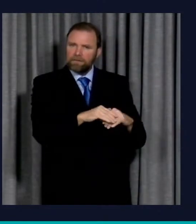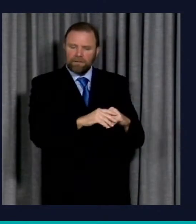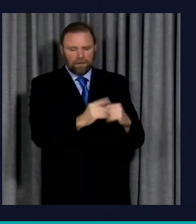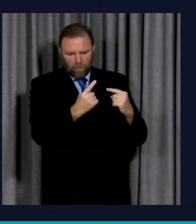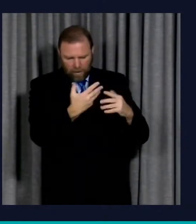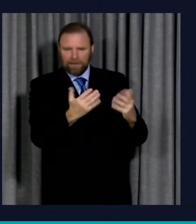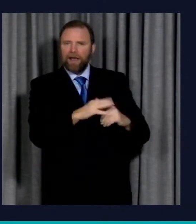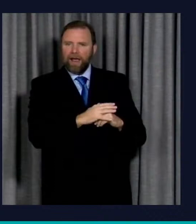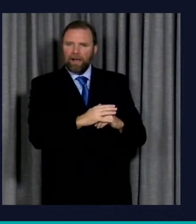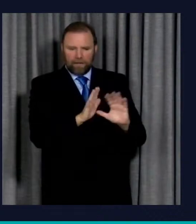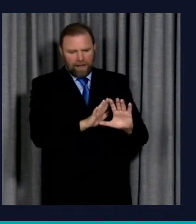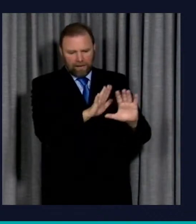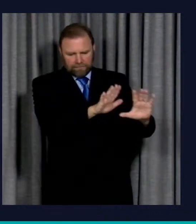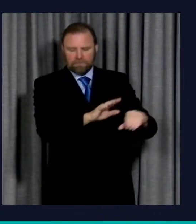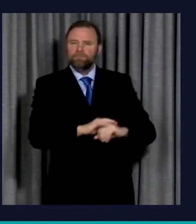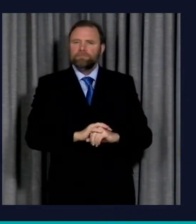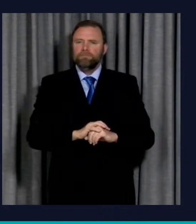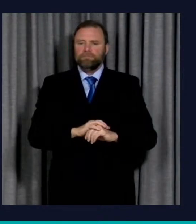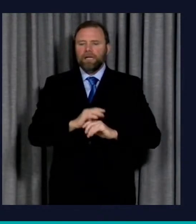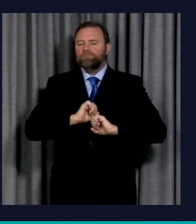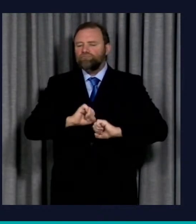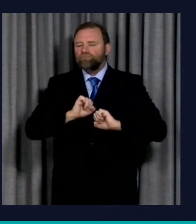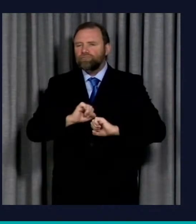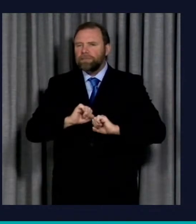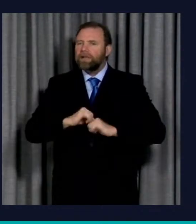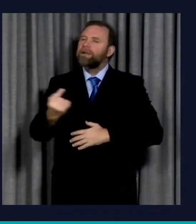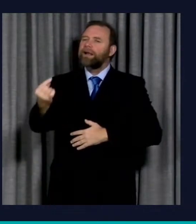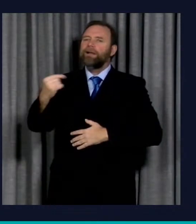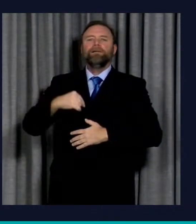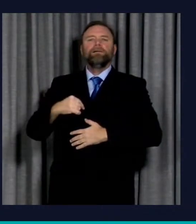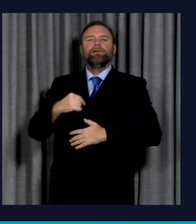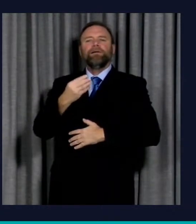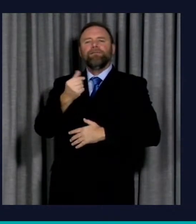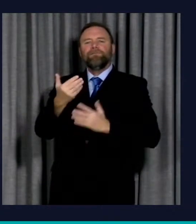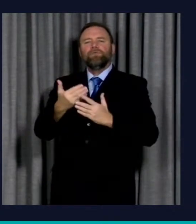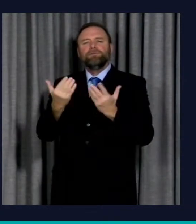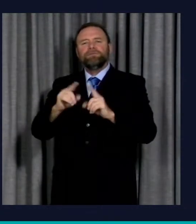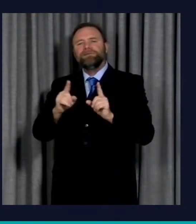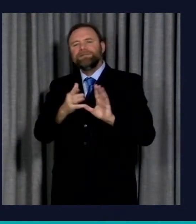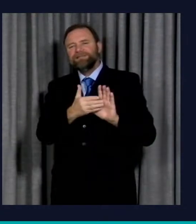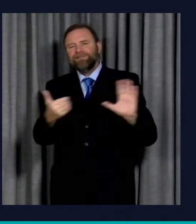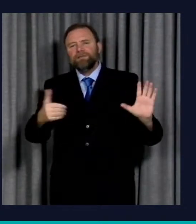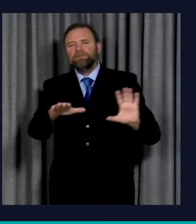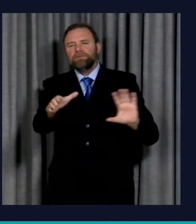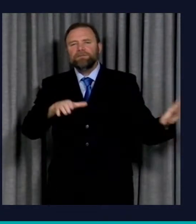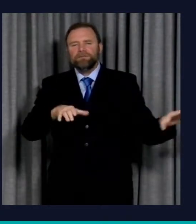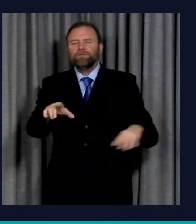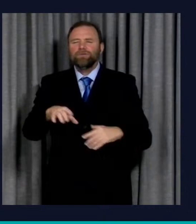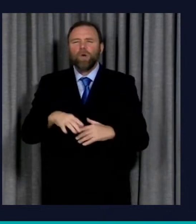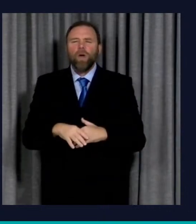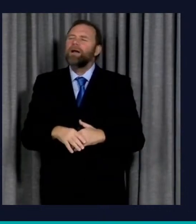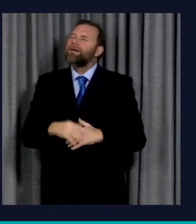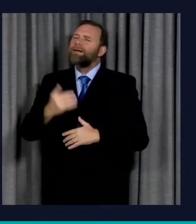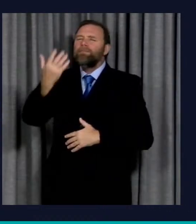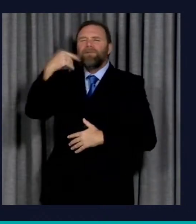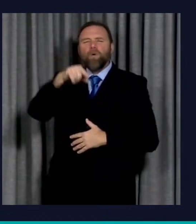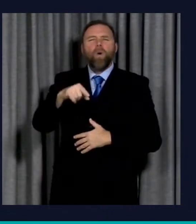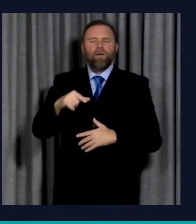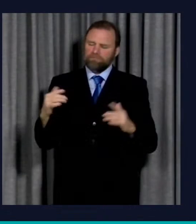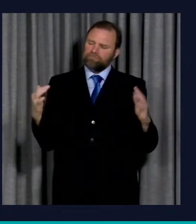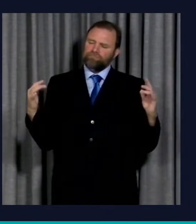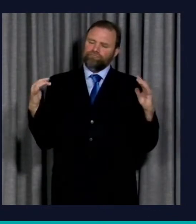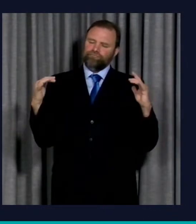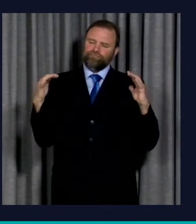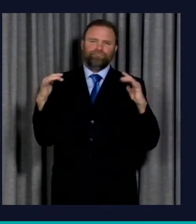come on one day, and my son and family will come, but they'll come on a different day. So instead of what we might usually have done, you